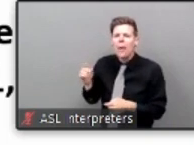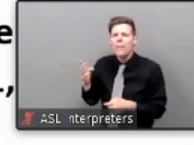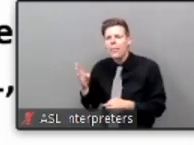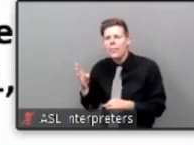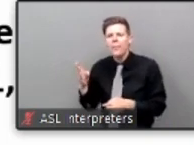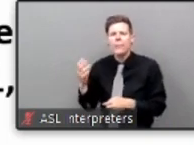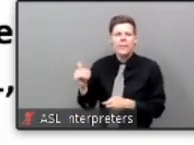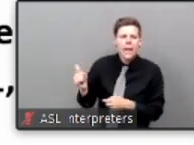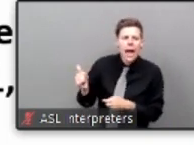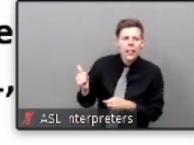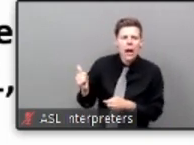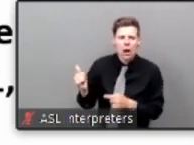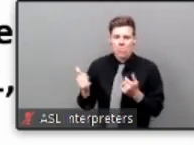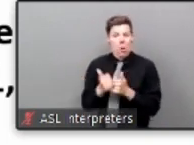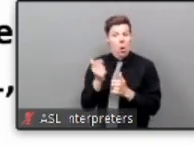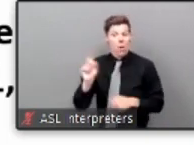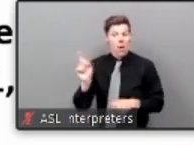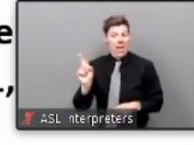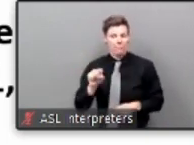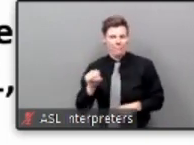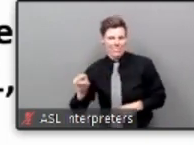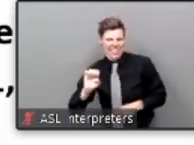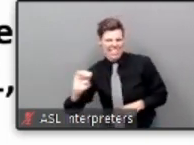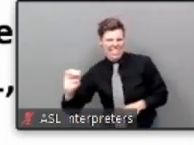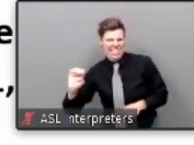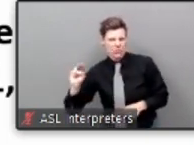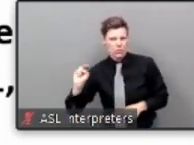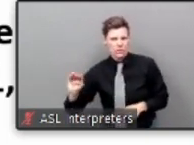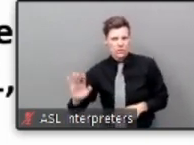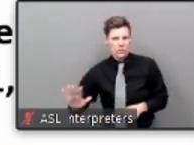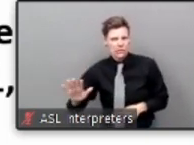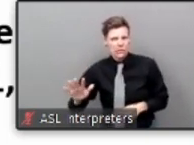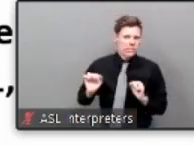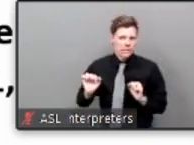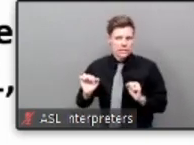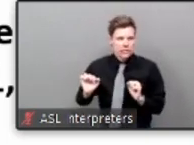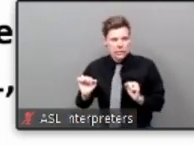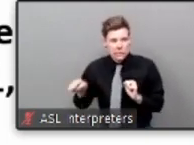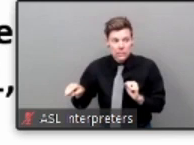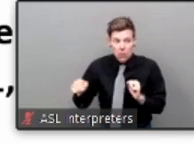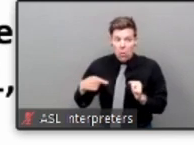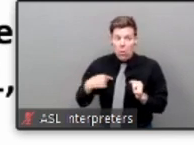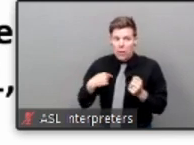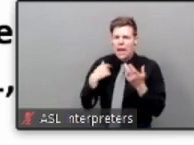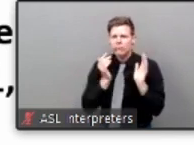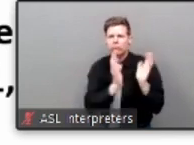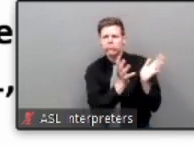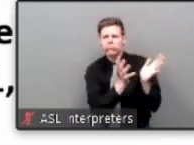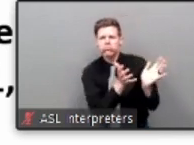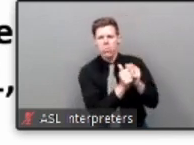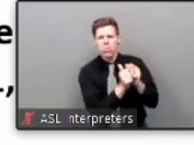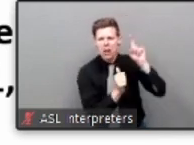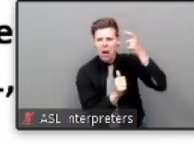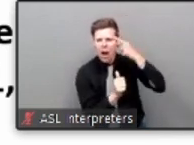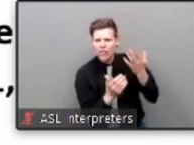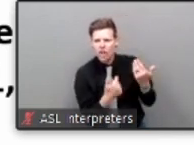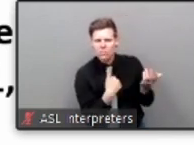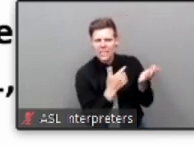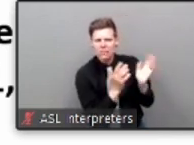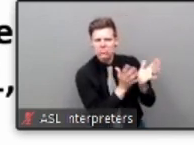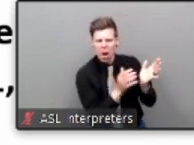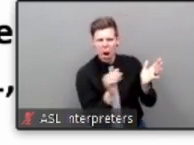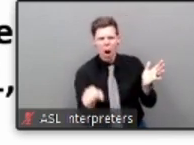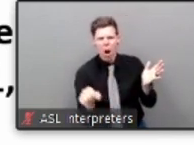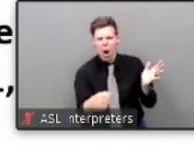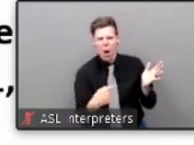think, and I know actually, I just talked to her, the governor feels so confident in our vaccine efforts and so desirous of